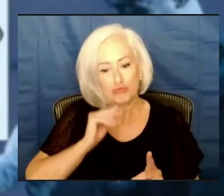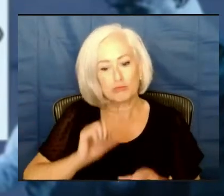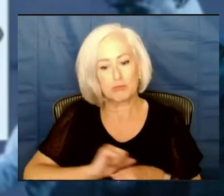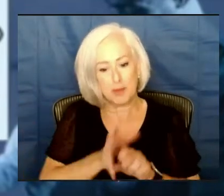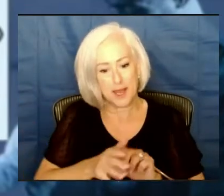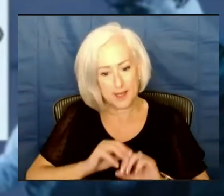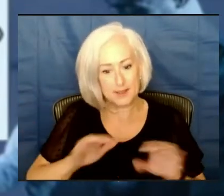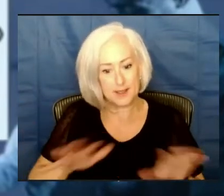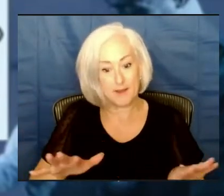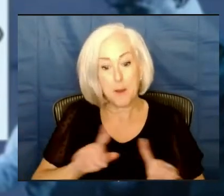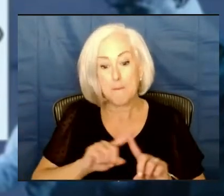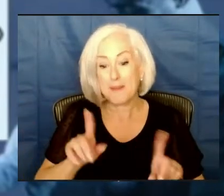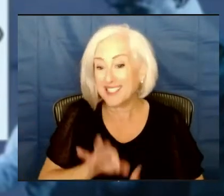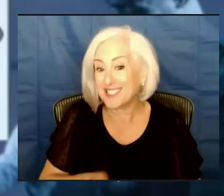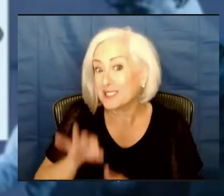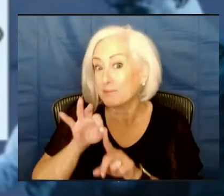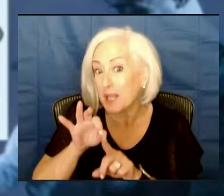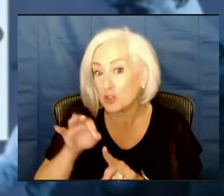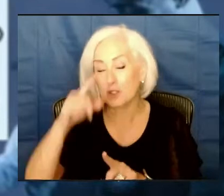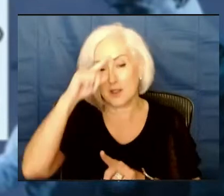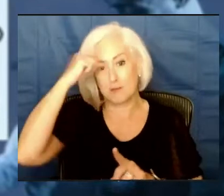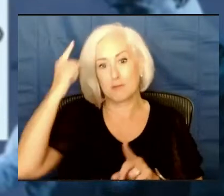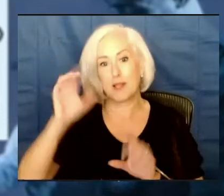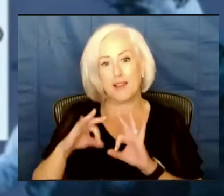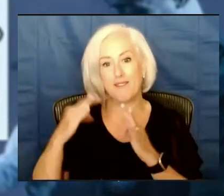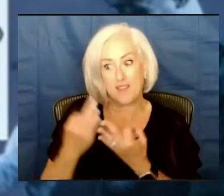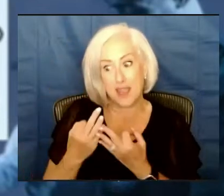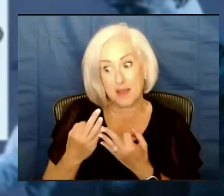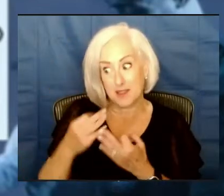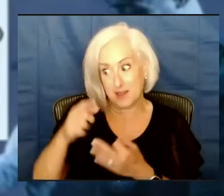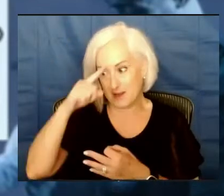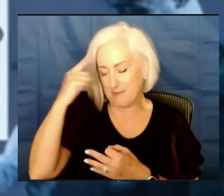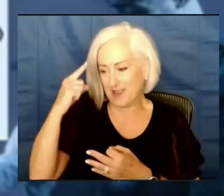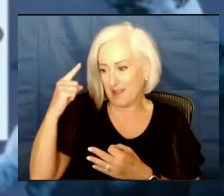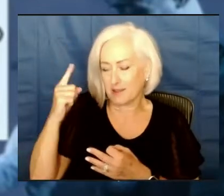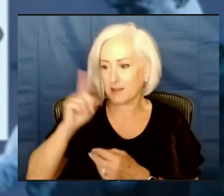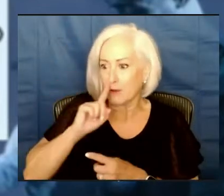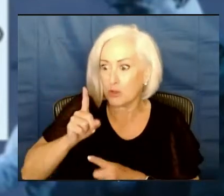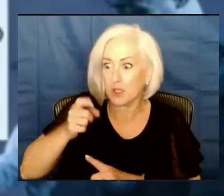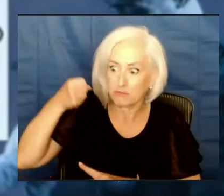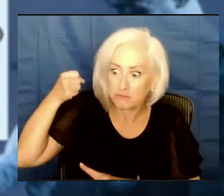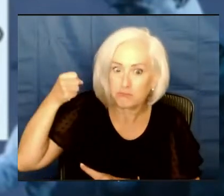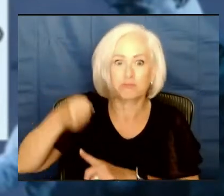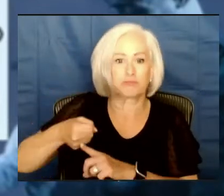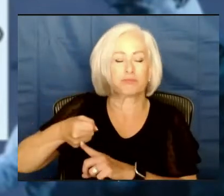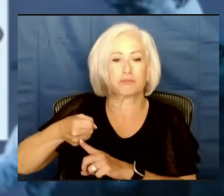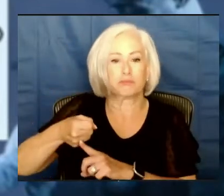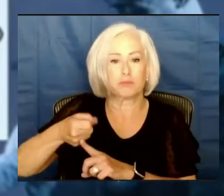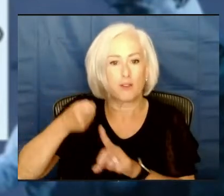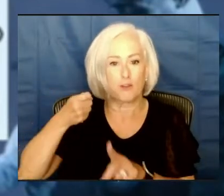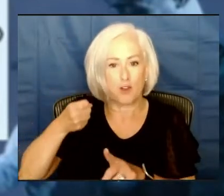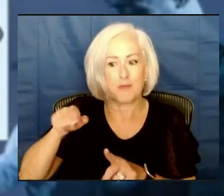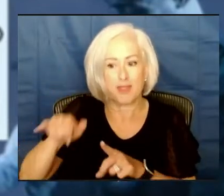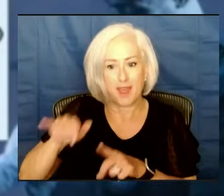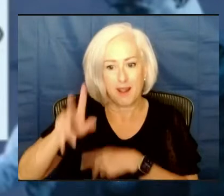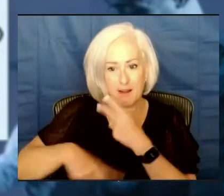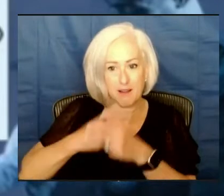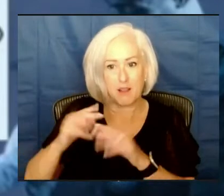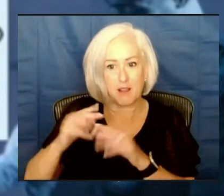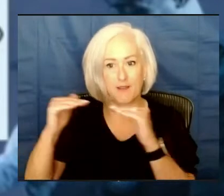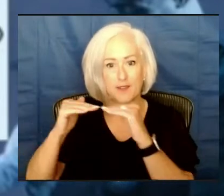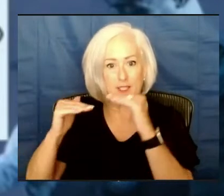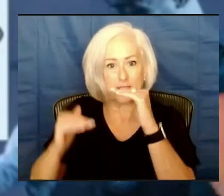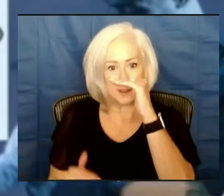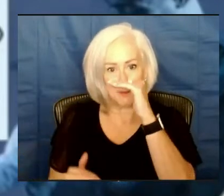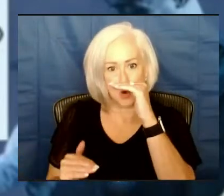they already were highly impacted or disproportionately impacted by these disparities, right? And so then,